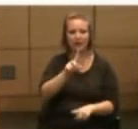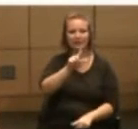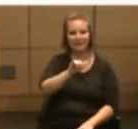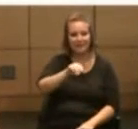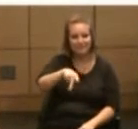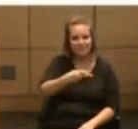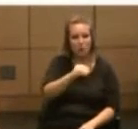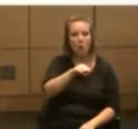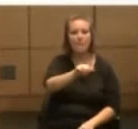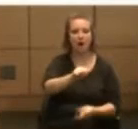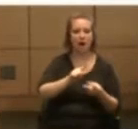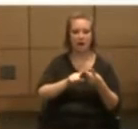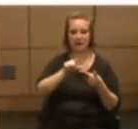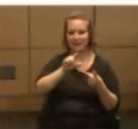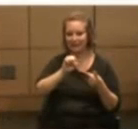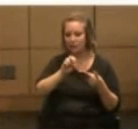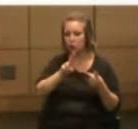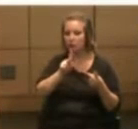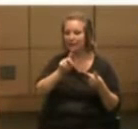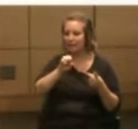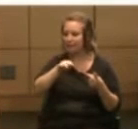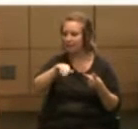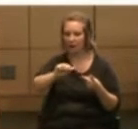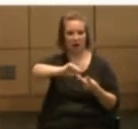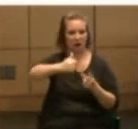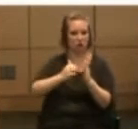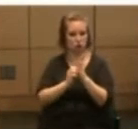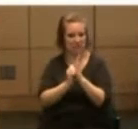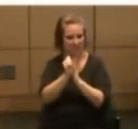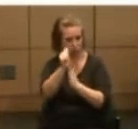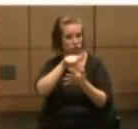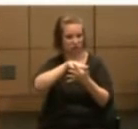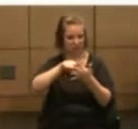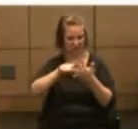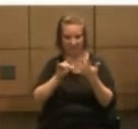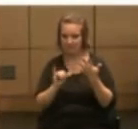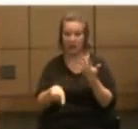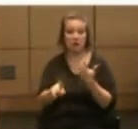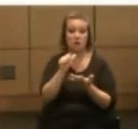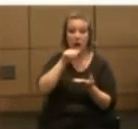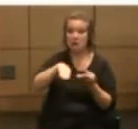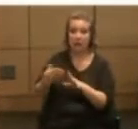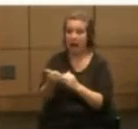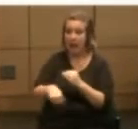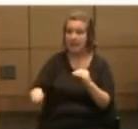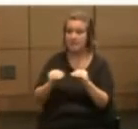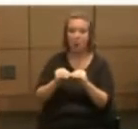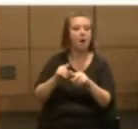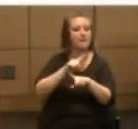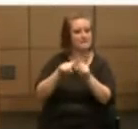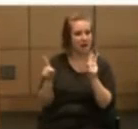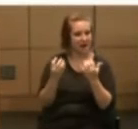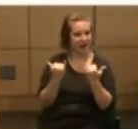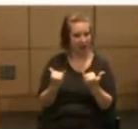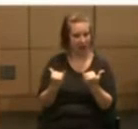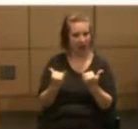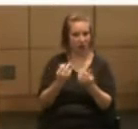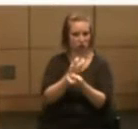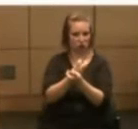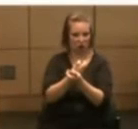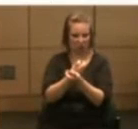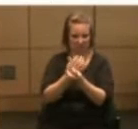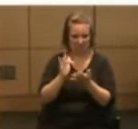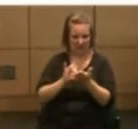leukemias, and other malignancies. And they're no longer dying, but they've gotten some very toxic